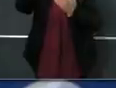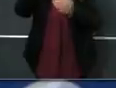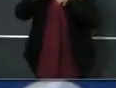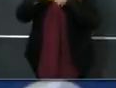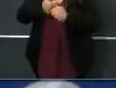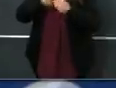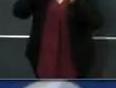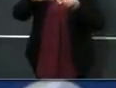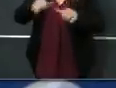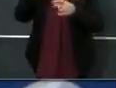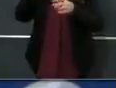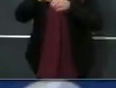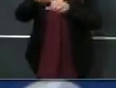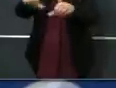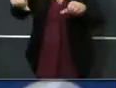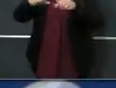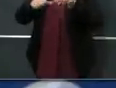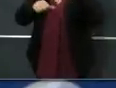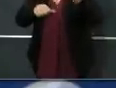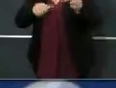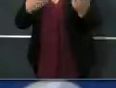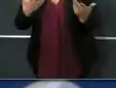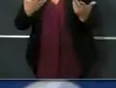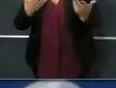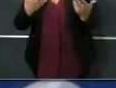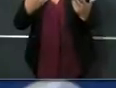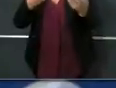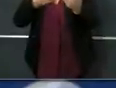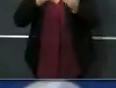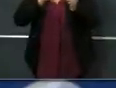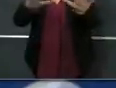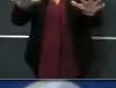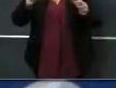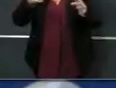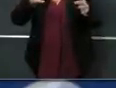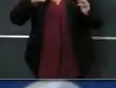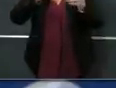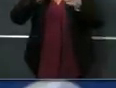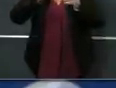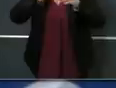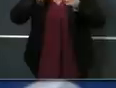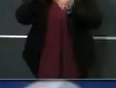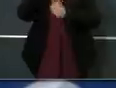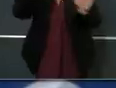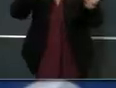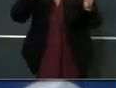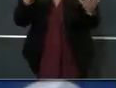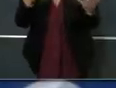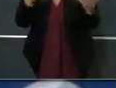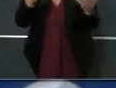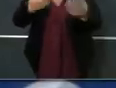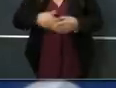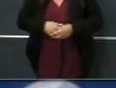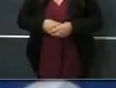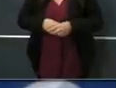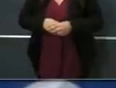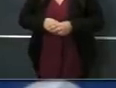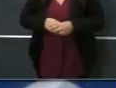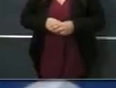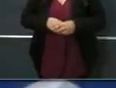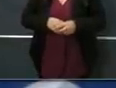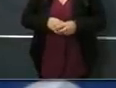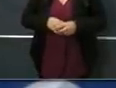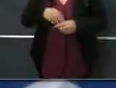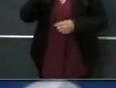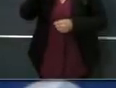boundaries, not only state boundaries or county boundaries, city boundaries, but national boundaries as well. So the answer to the latter part of your question is